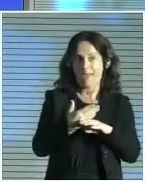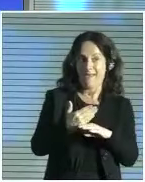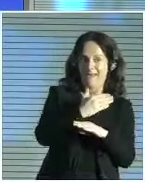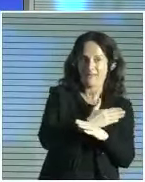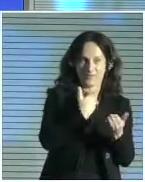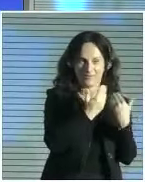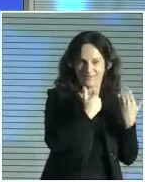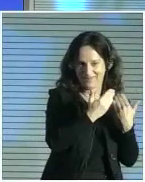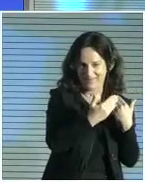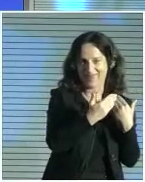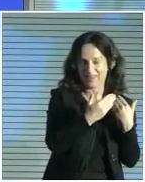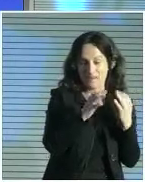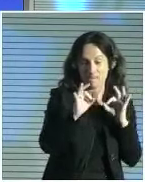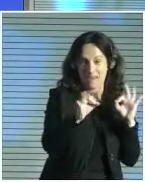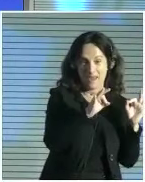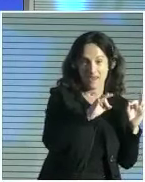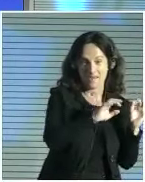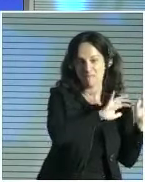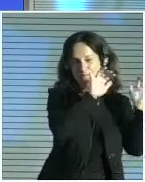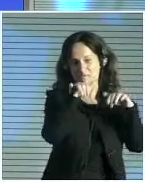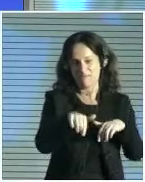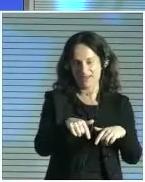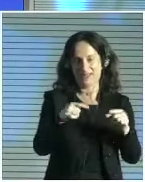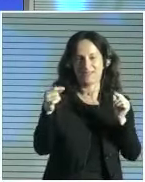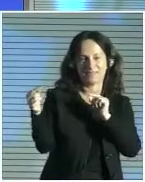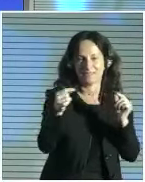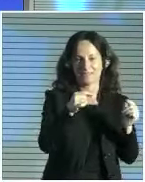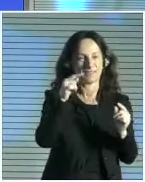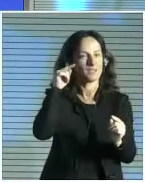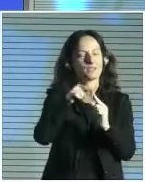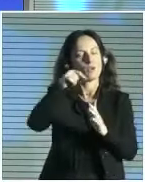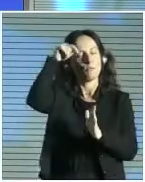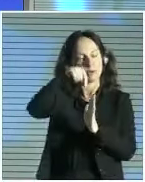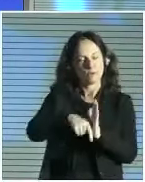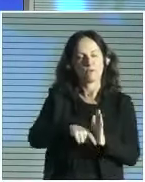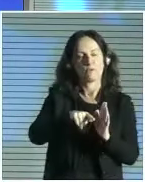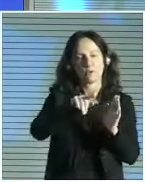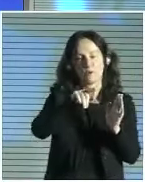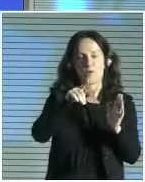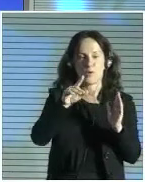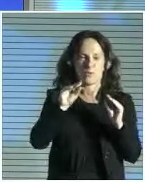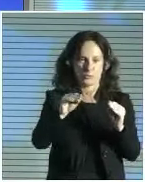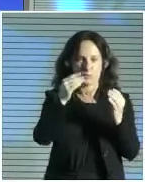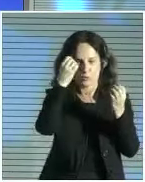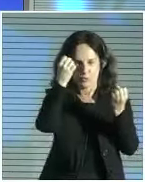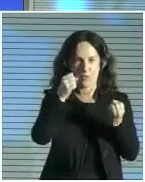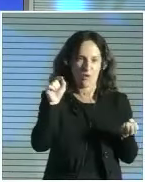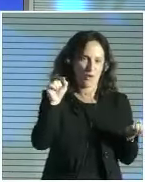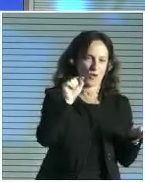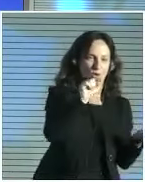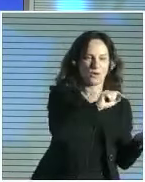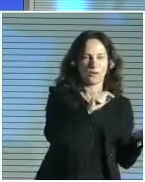wanted to and dive deeper here today. I think what I will add as a closing remark here